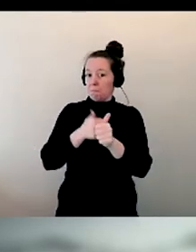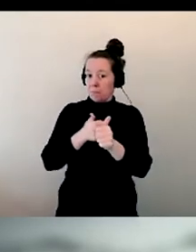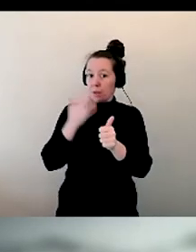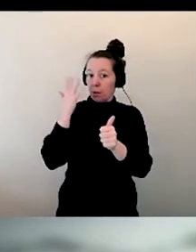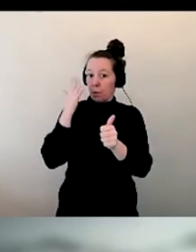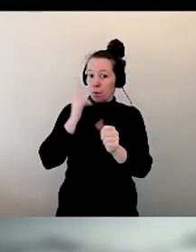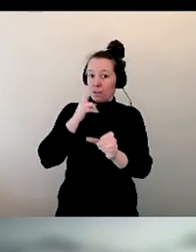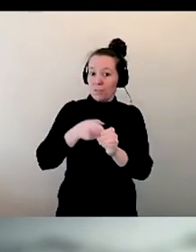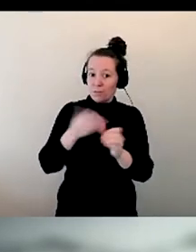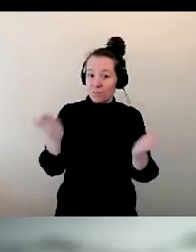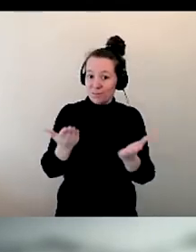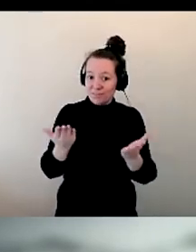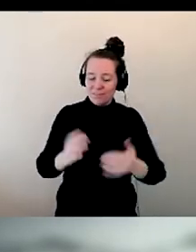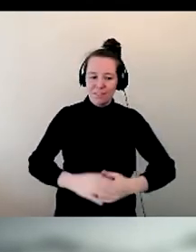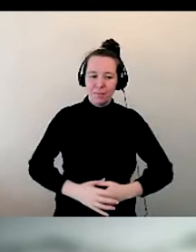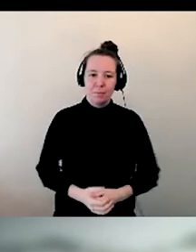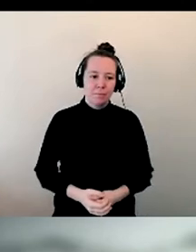hear. Arundhati.